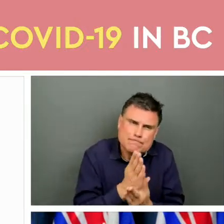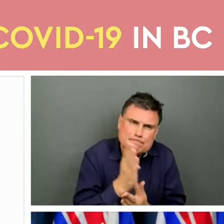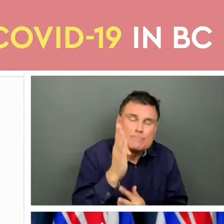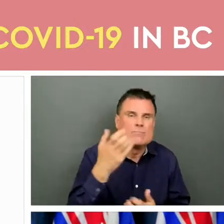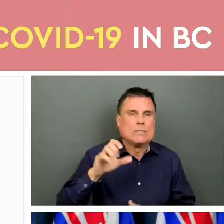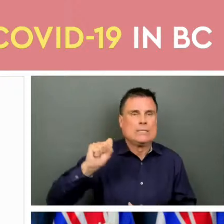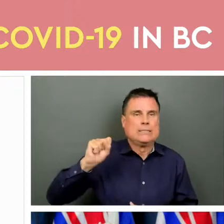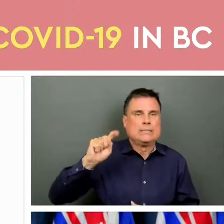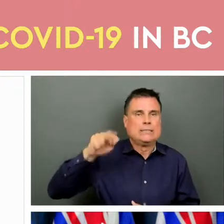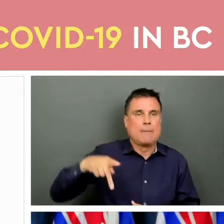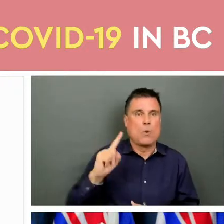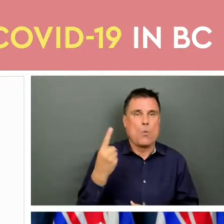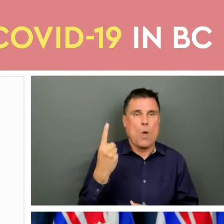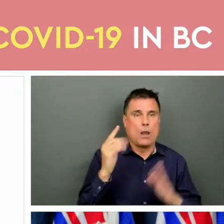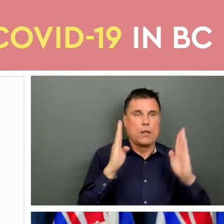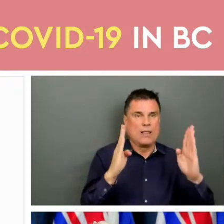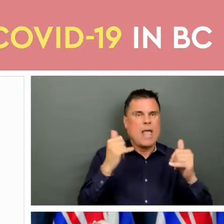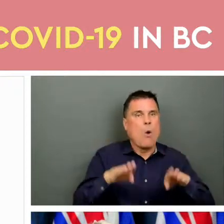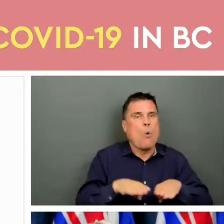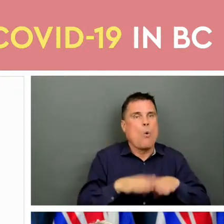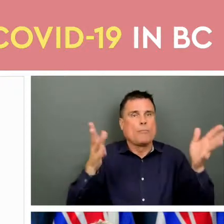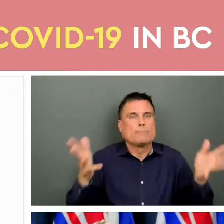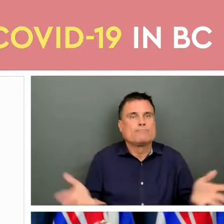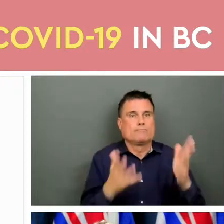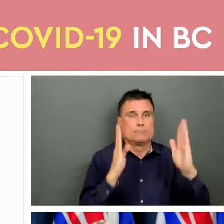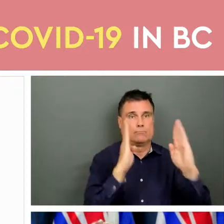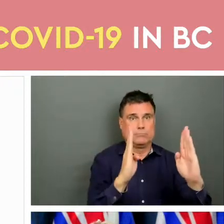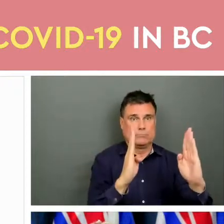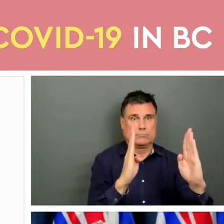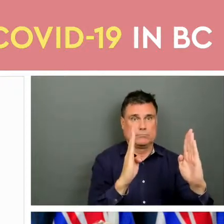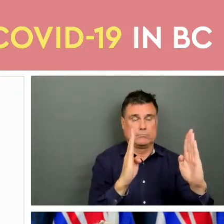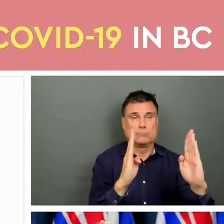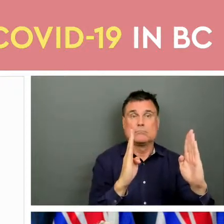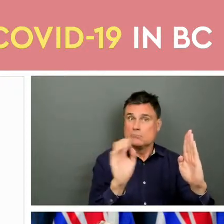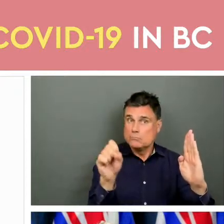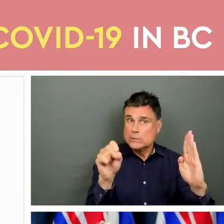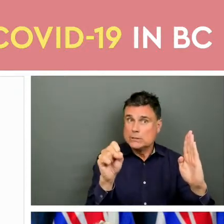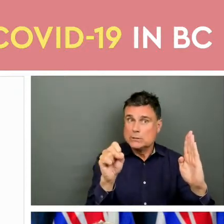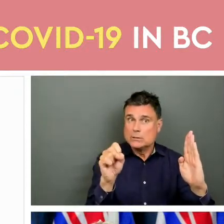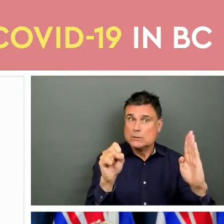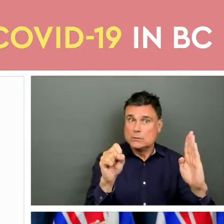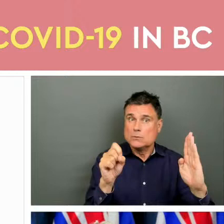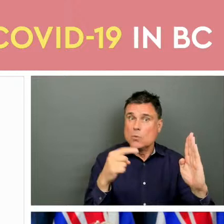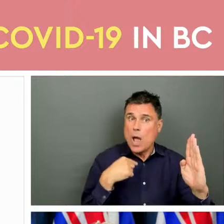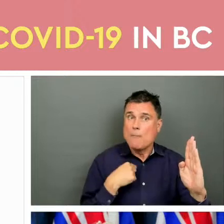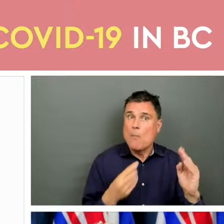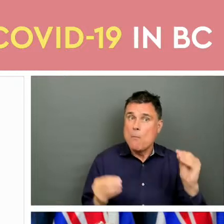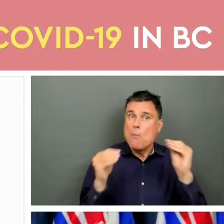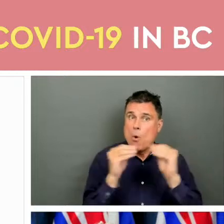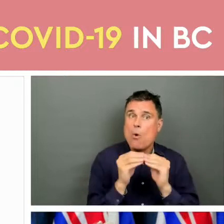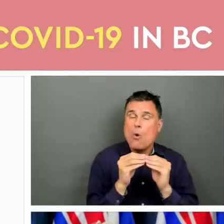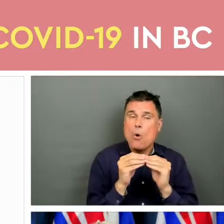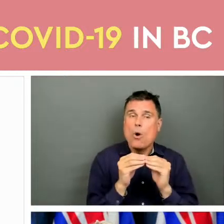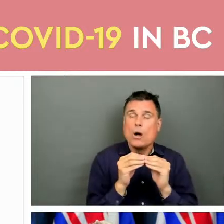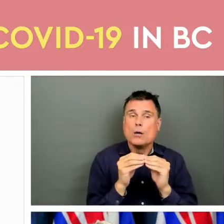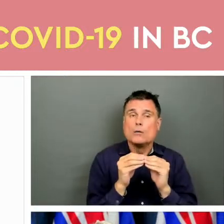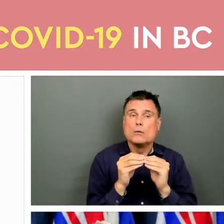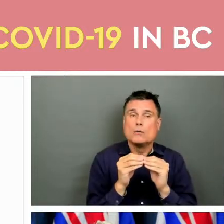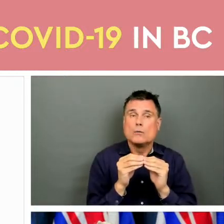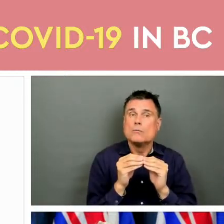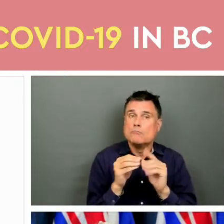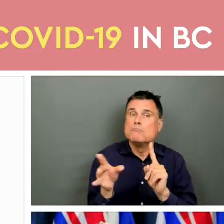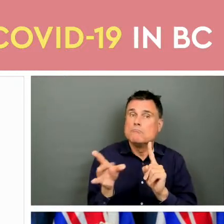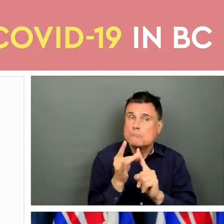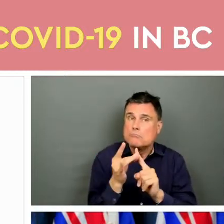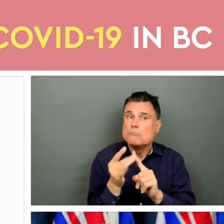that, yes, even with increased contact, so increased contact rate as much as 80% over the